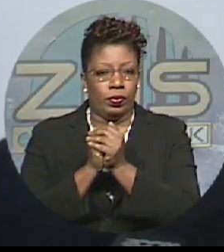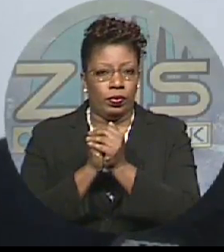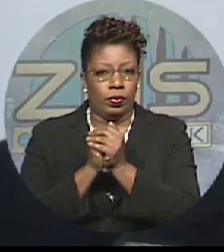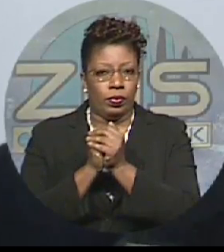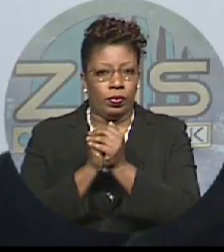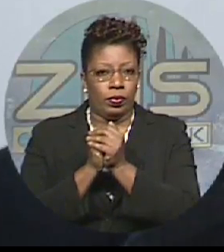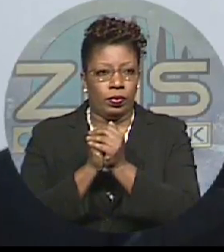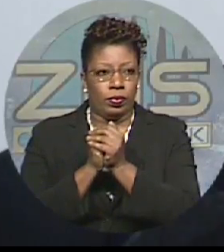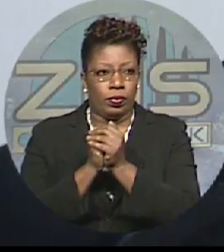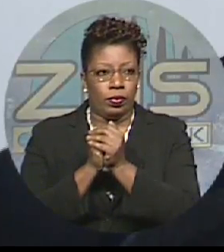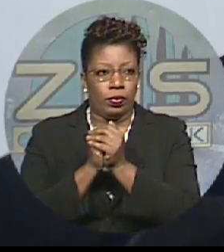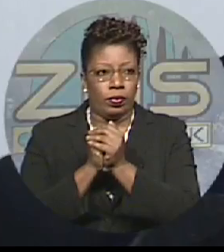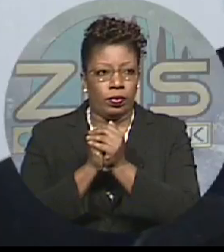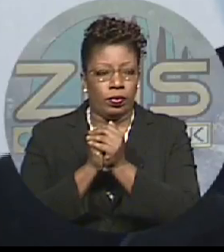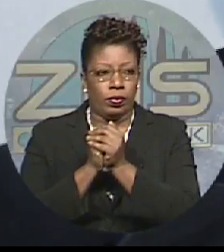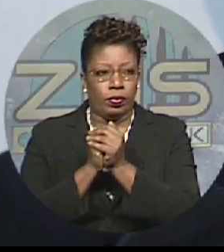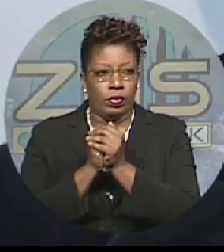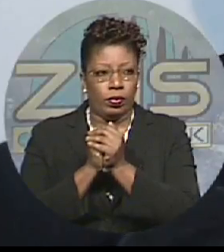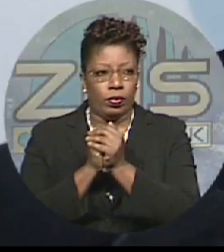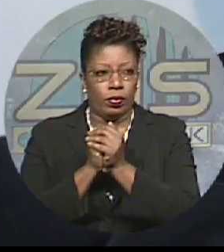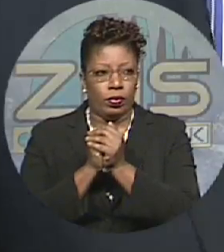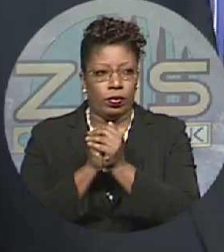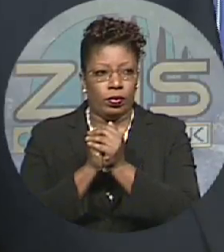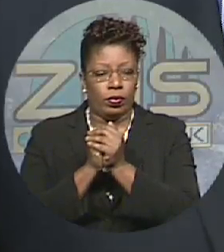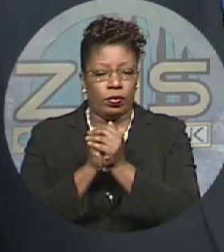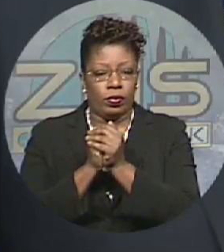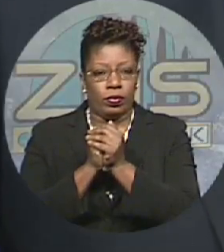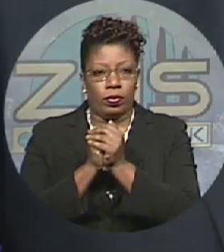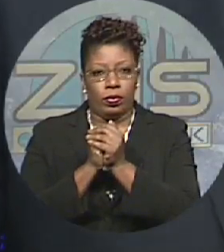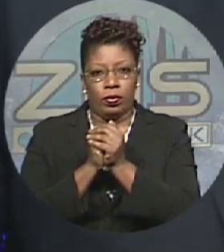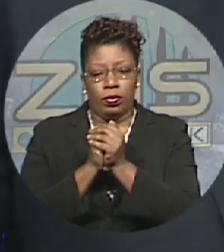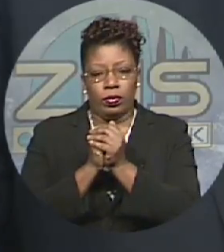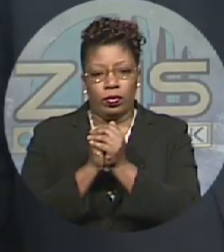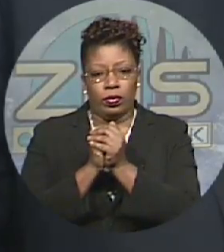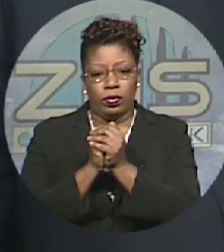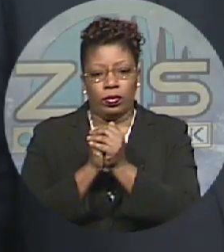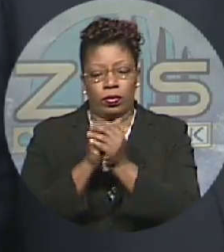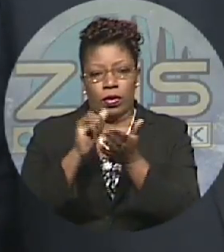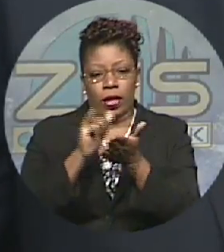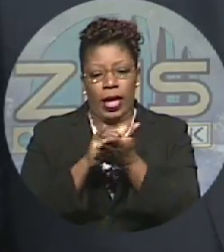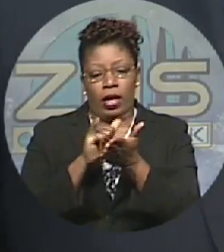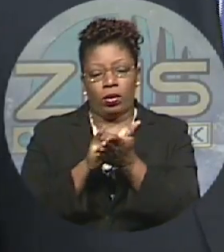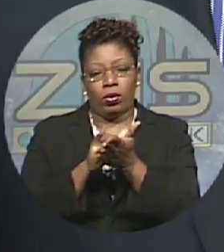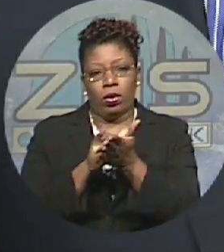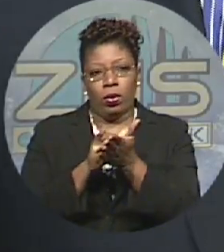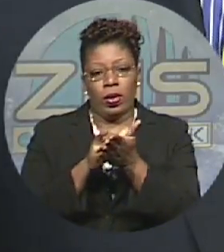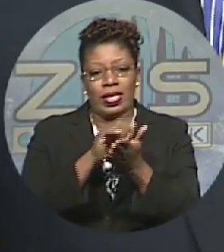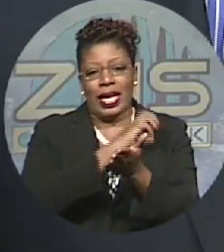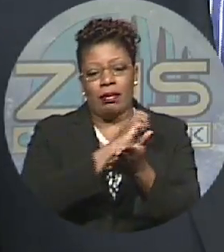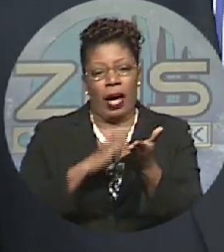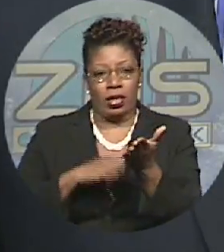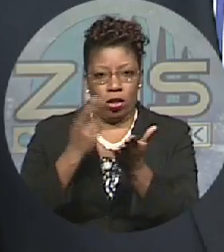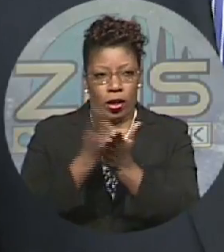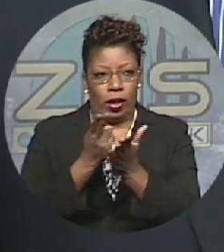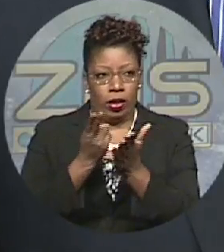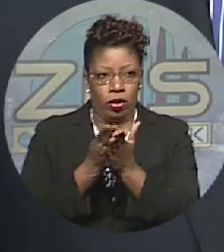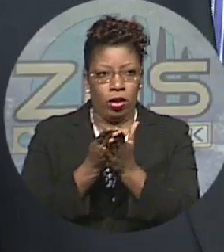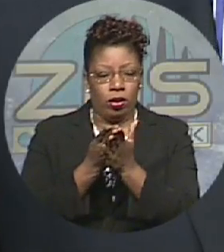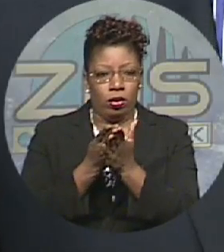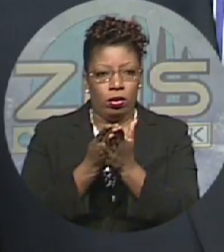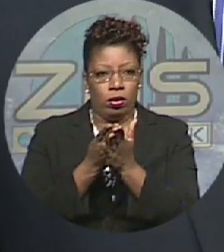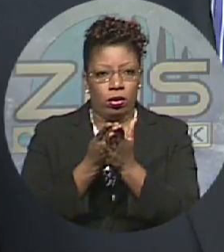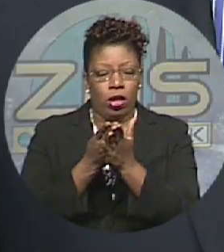more and more insecure and unsafe. That was Haitian Ambassador Antonio Rodriguez speaking there. Well, the local